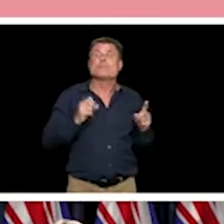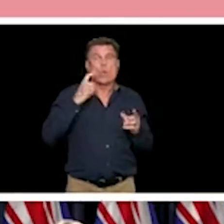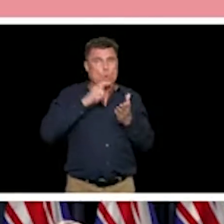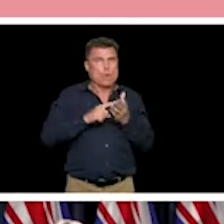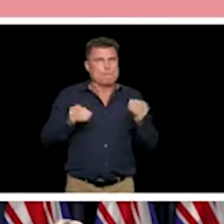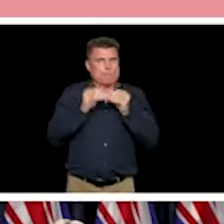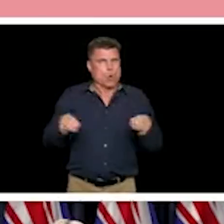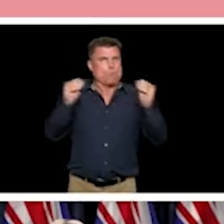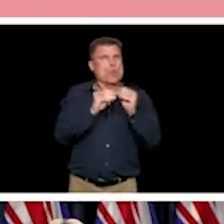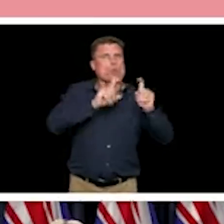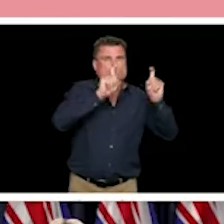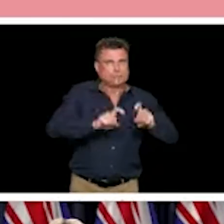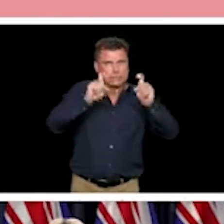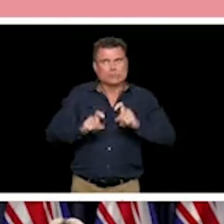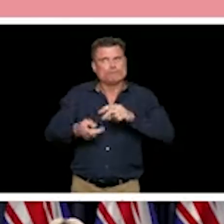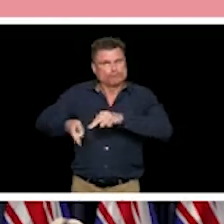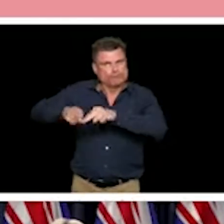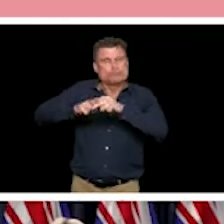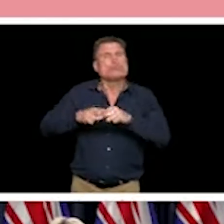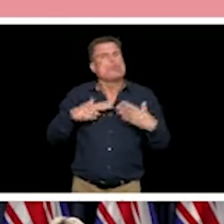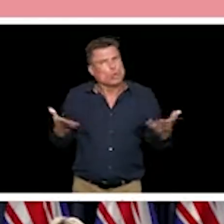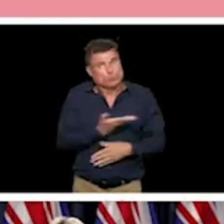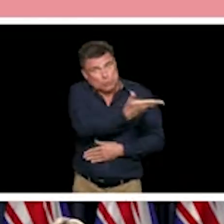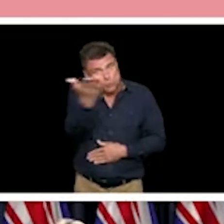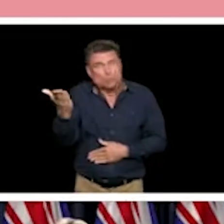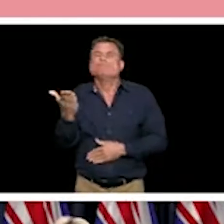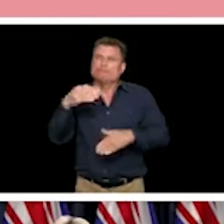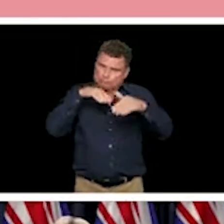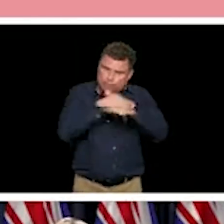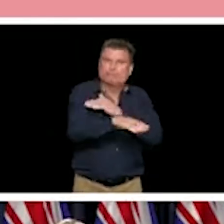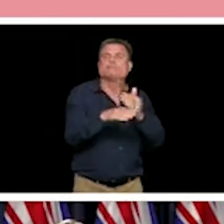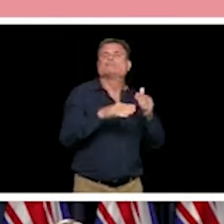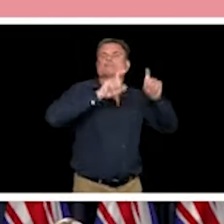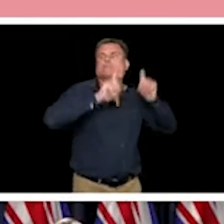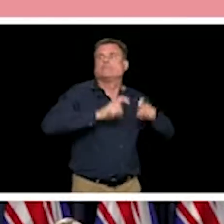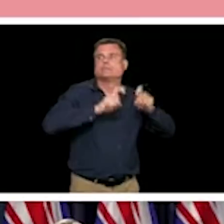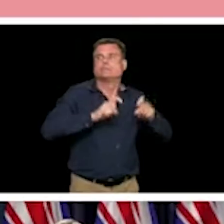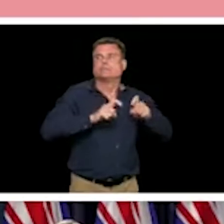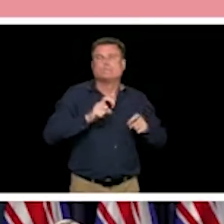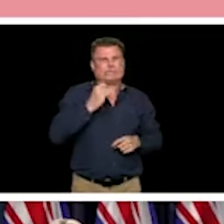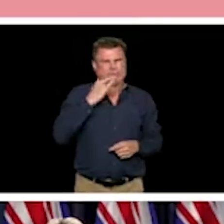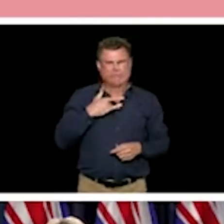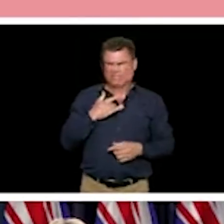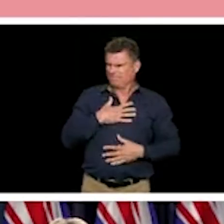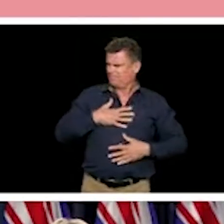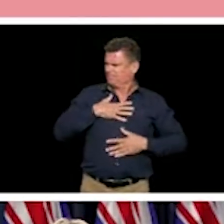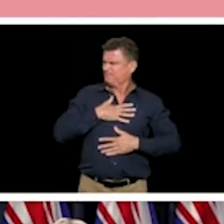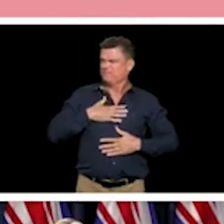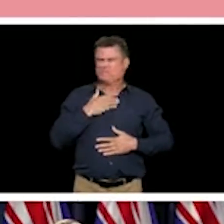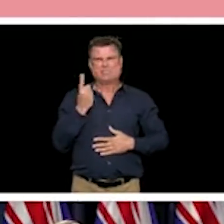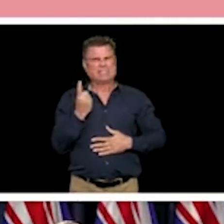of tests are going up again as we are finding more people who've been exposed, and we're encouraging people to be tested with